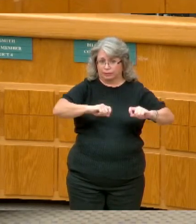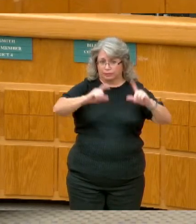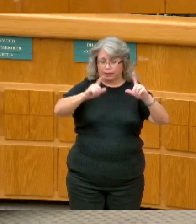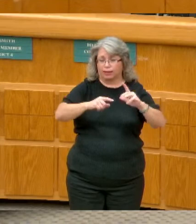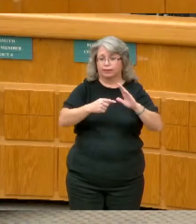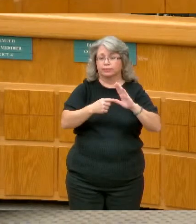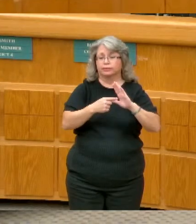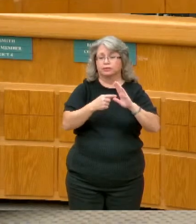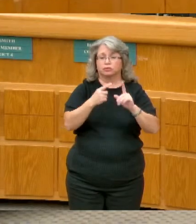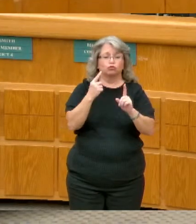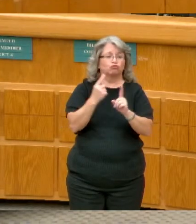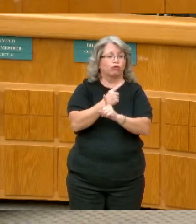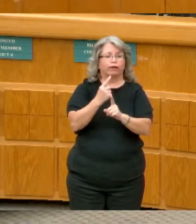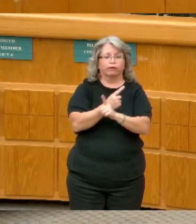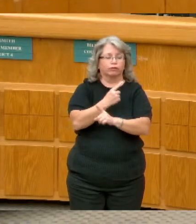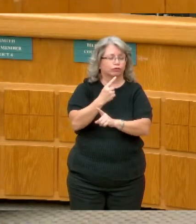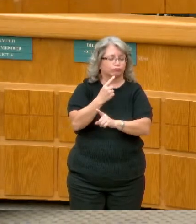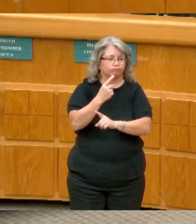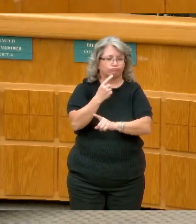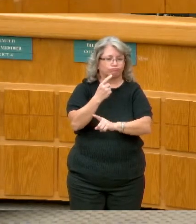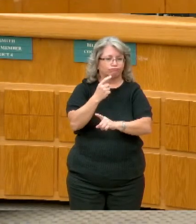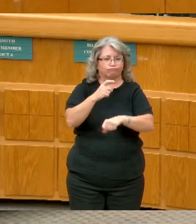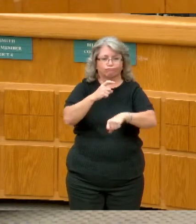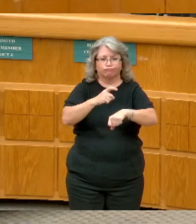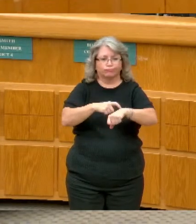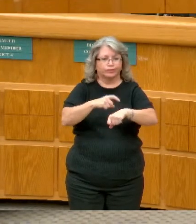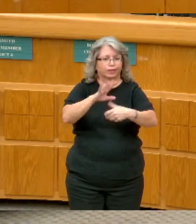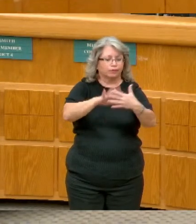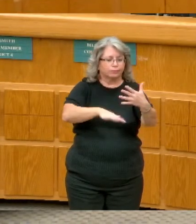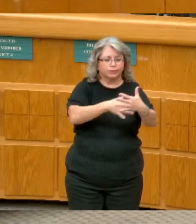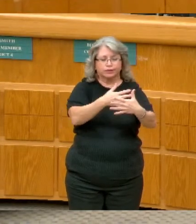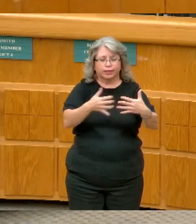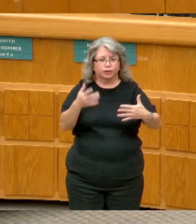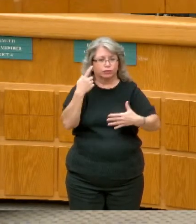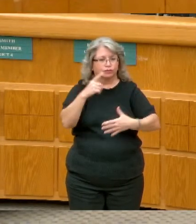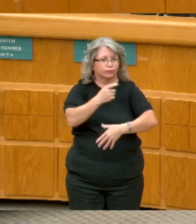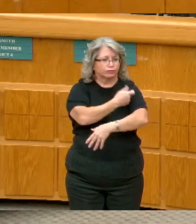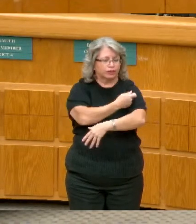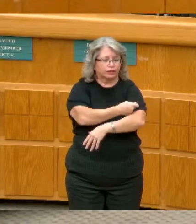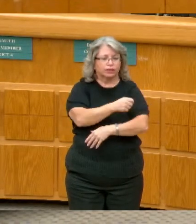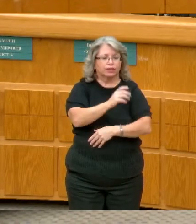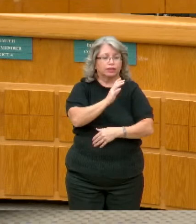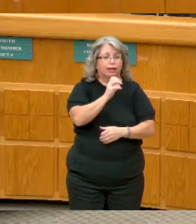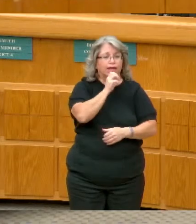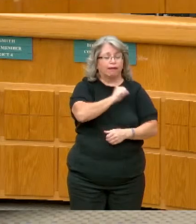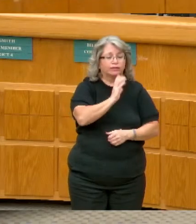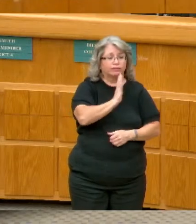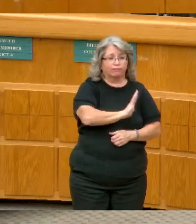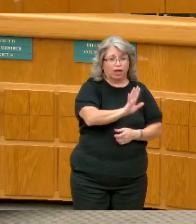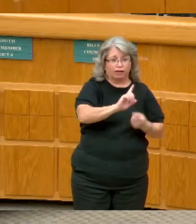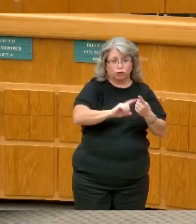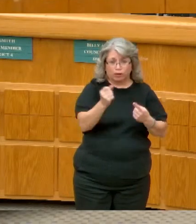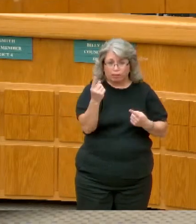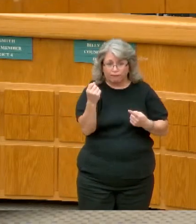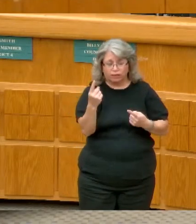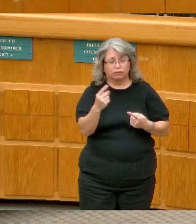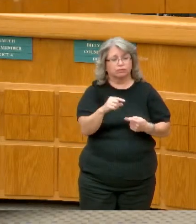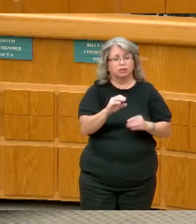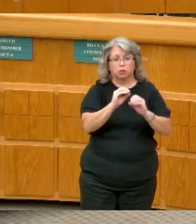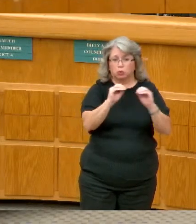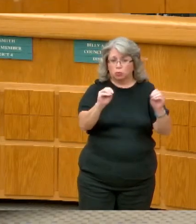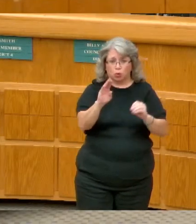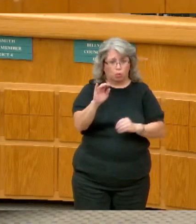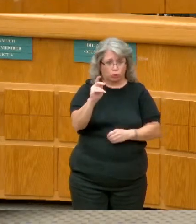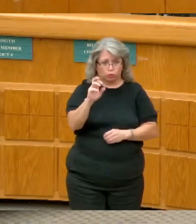series of vaccines that you're able to get. From 5 to 11, there still is no booster. If you're 5 to 11, you can only get